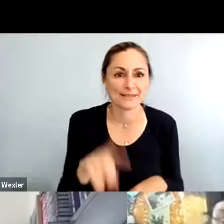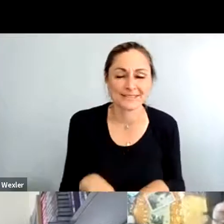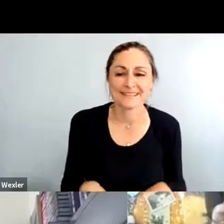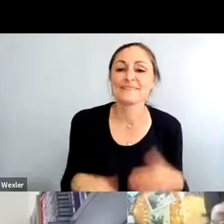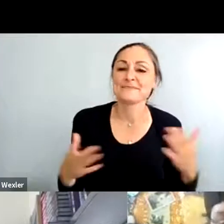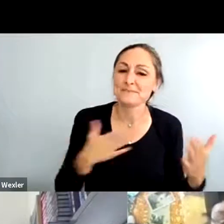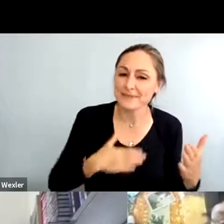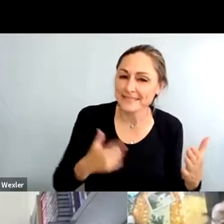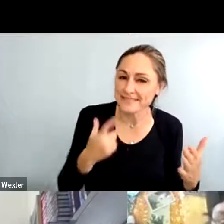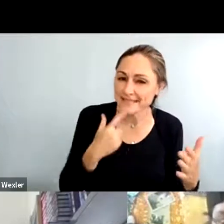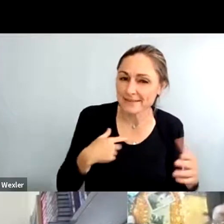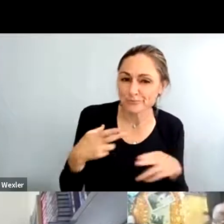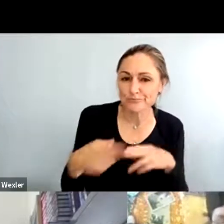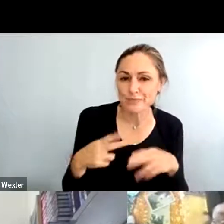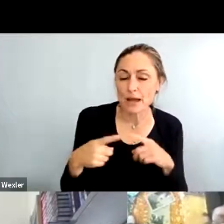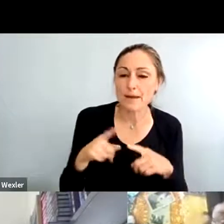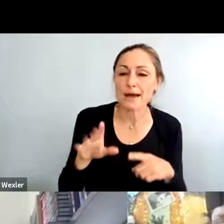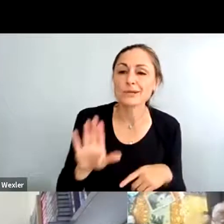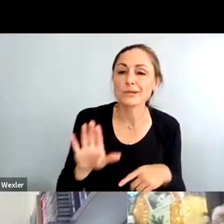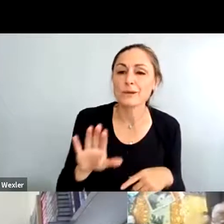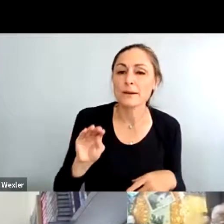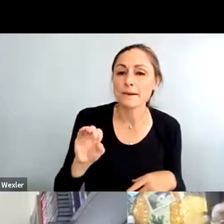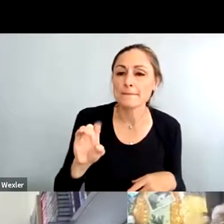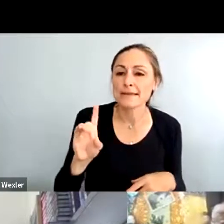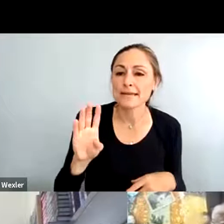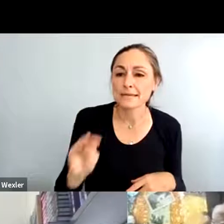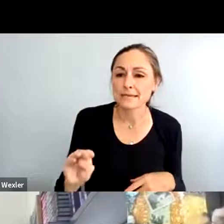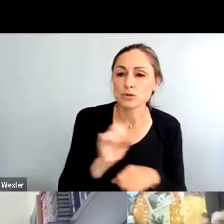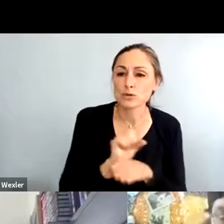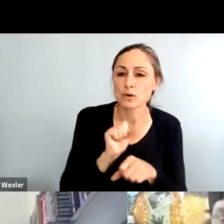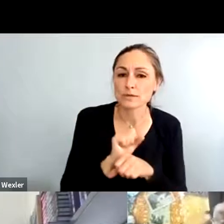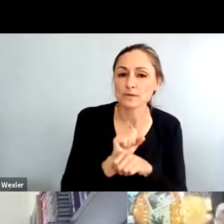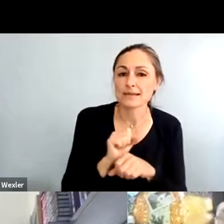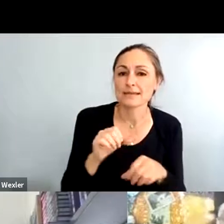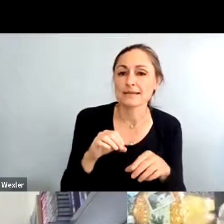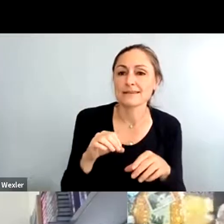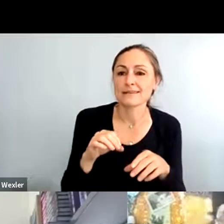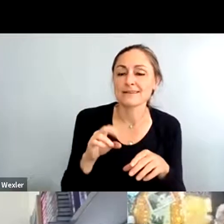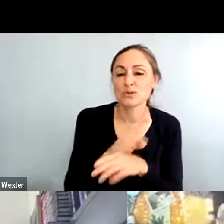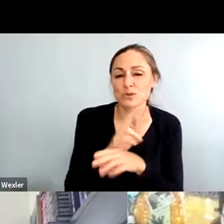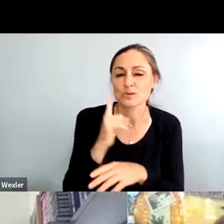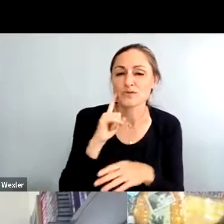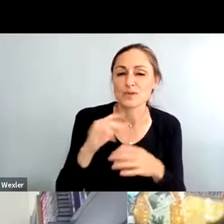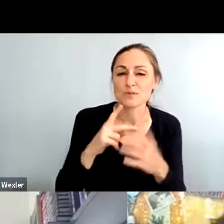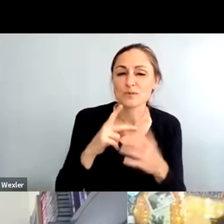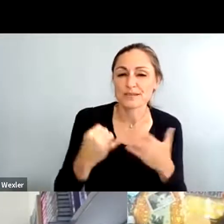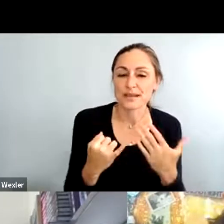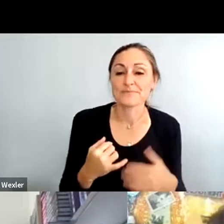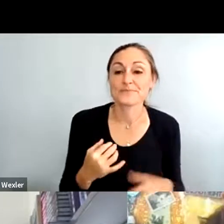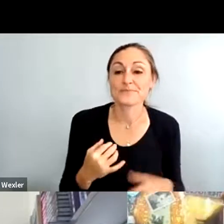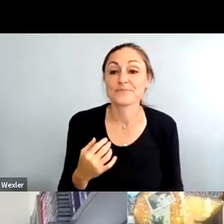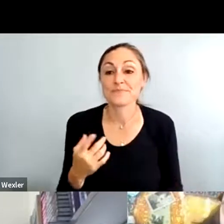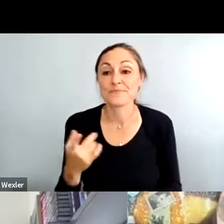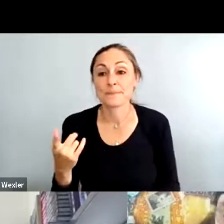Please tell us briefly about your medium that you worked in with your project. Okay. So